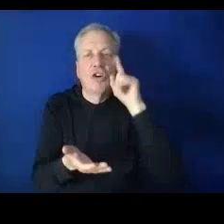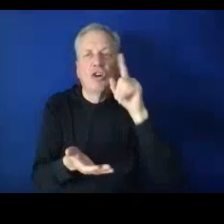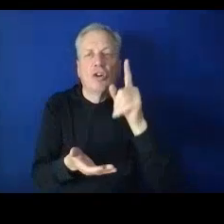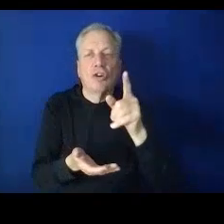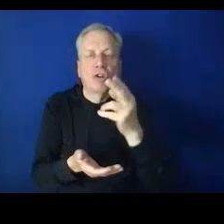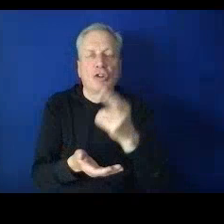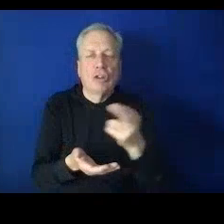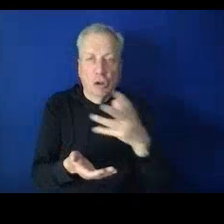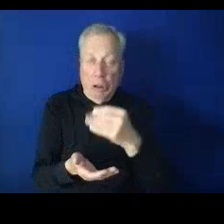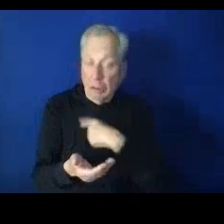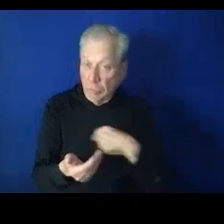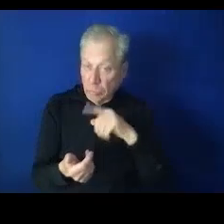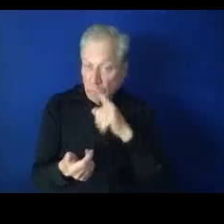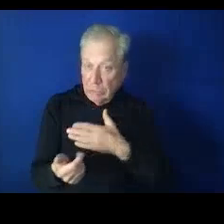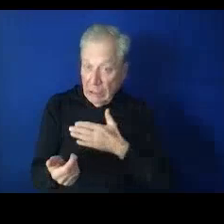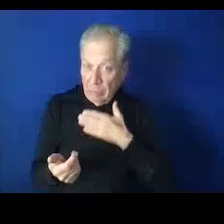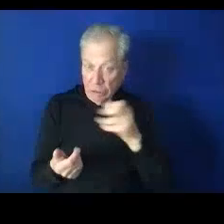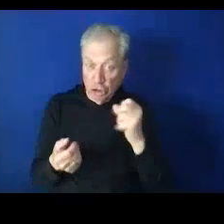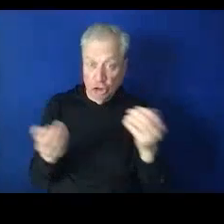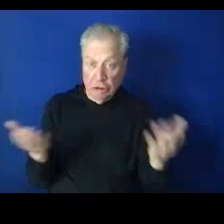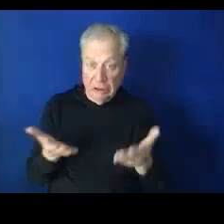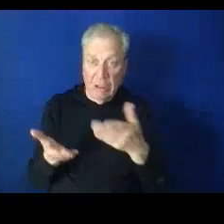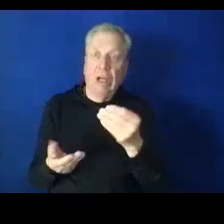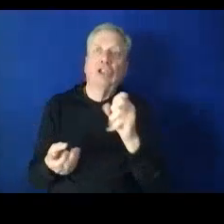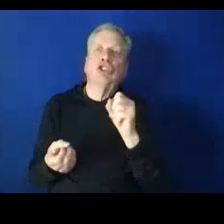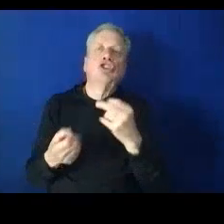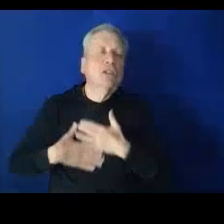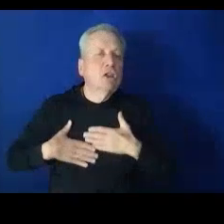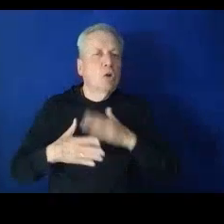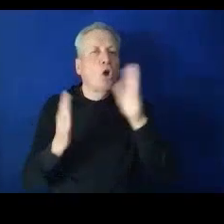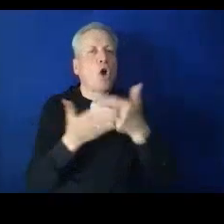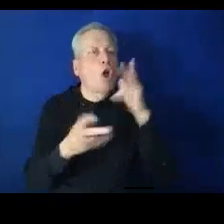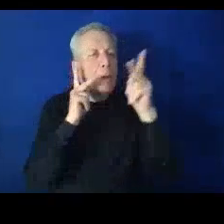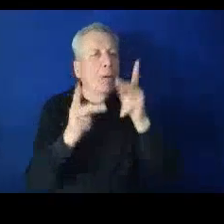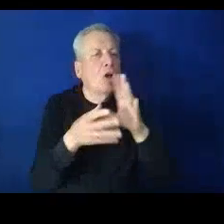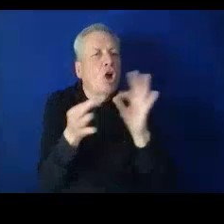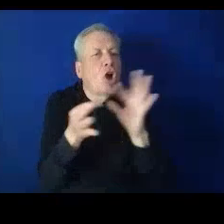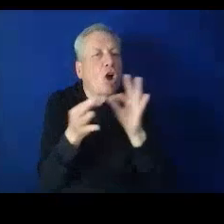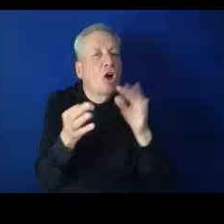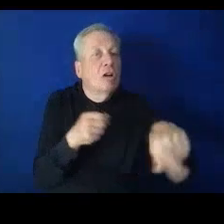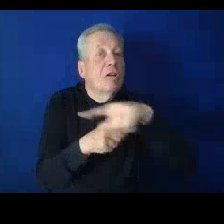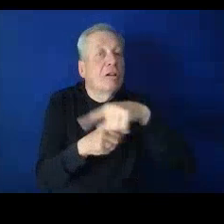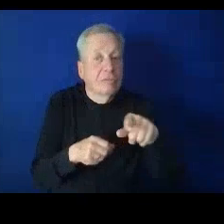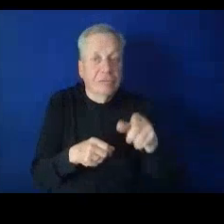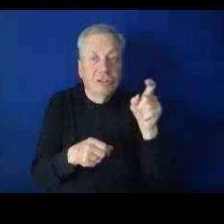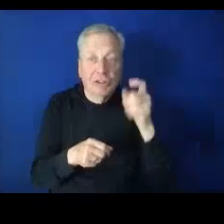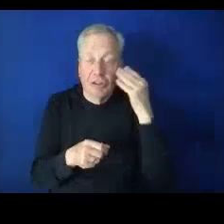really excited that she's here. And if you've enjoyed all her people talking to you today, you should let her know.